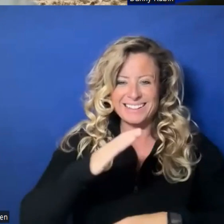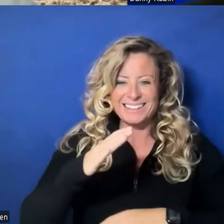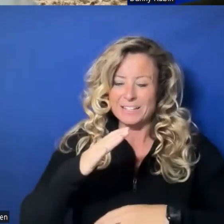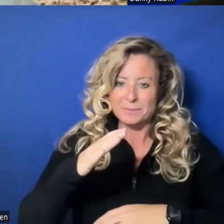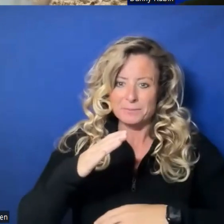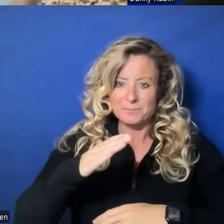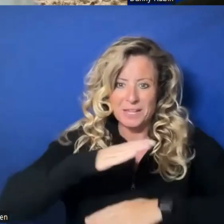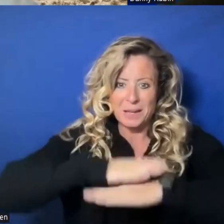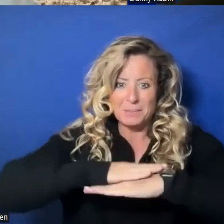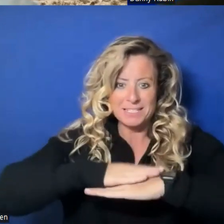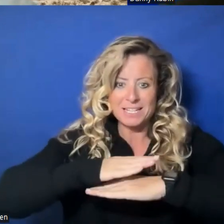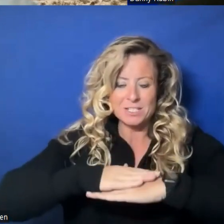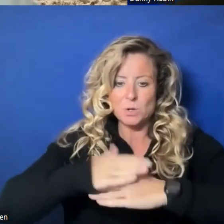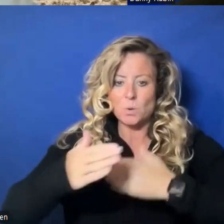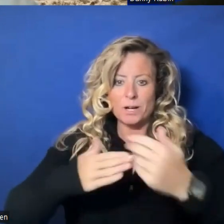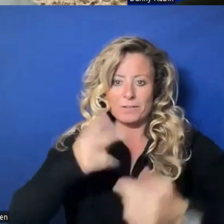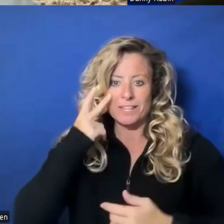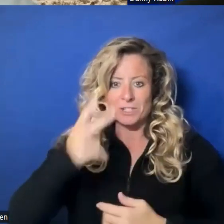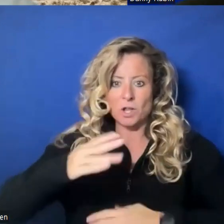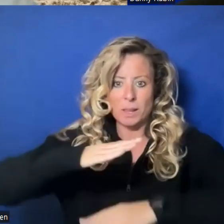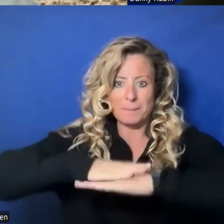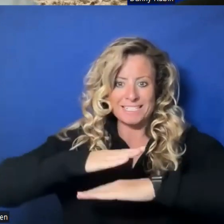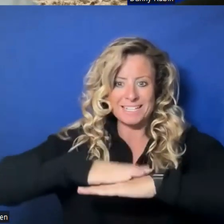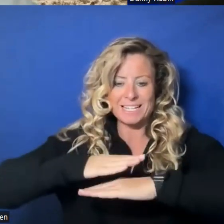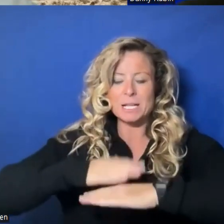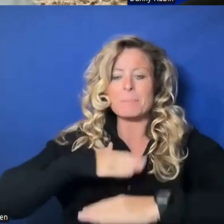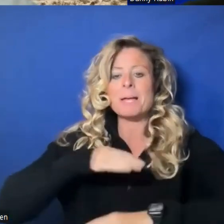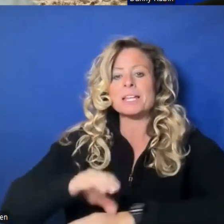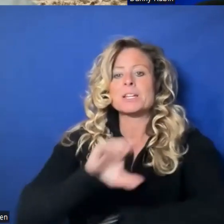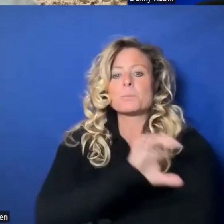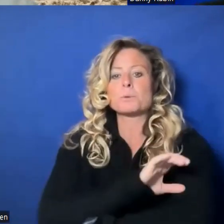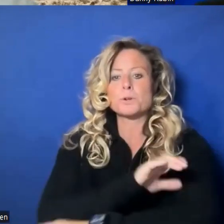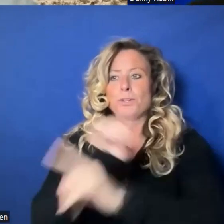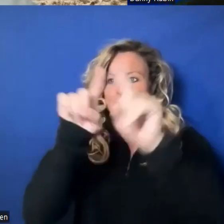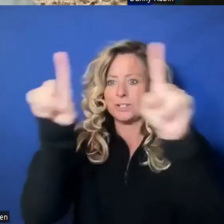whenever they pass there, what they see on my computer screen